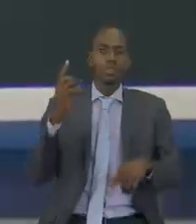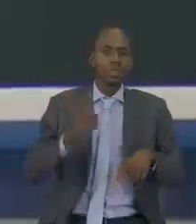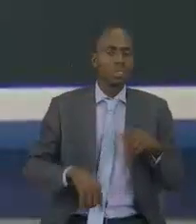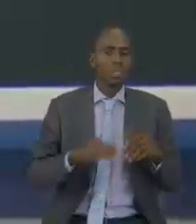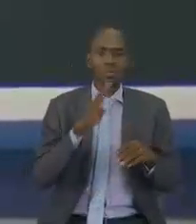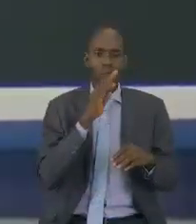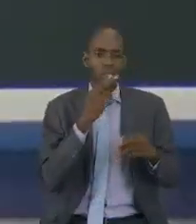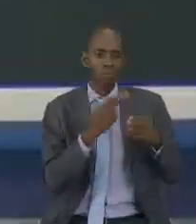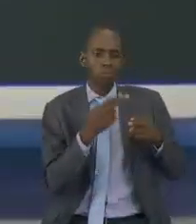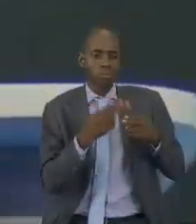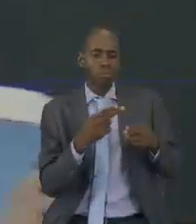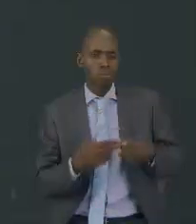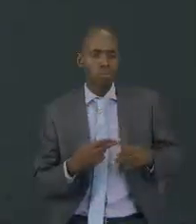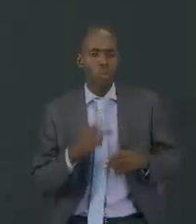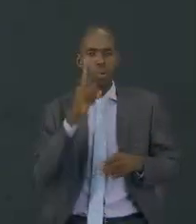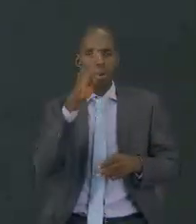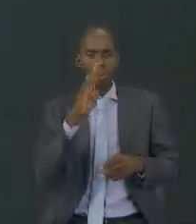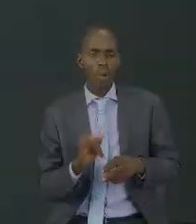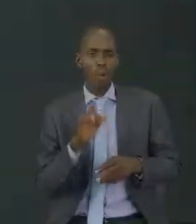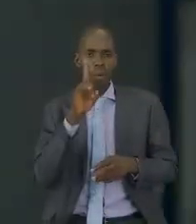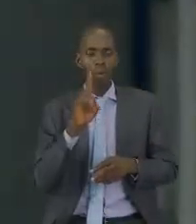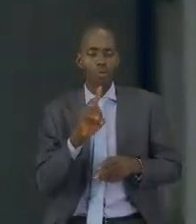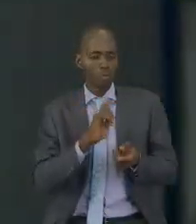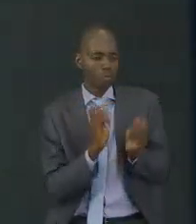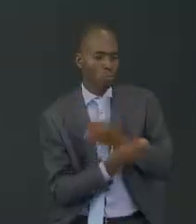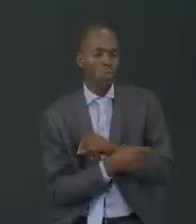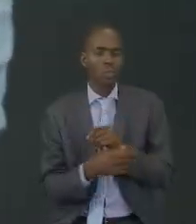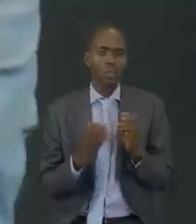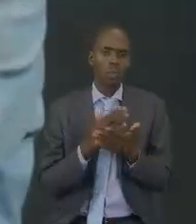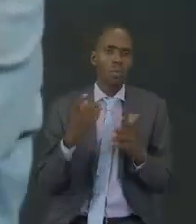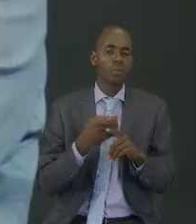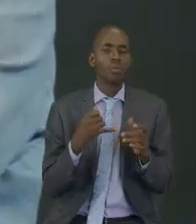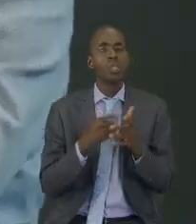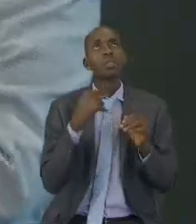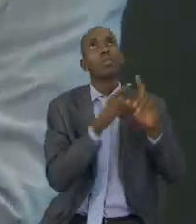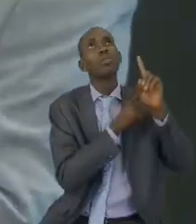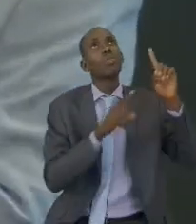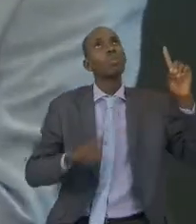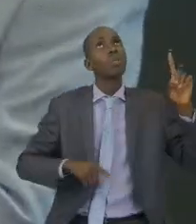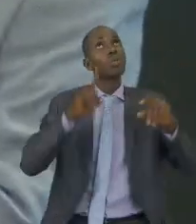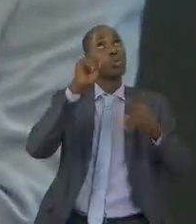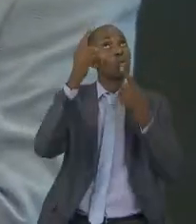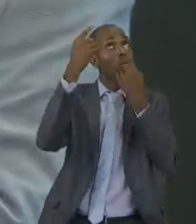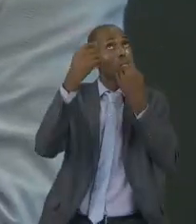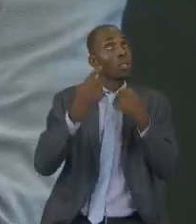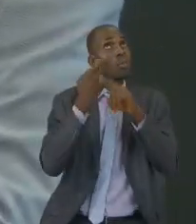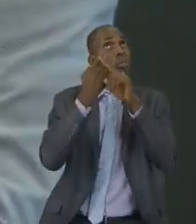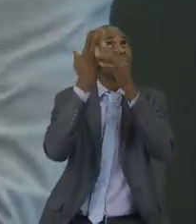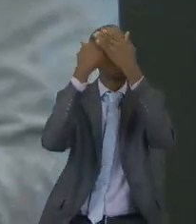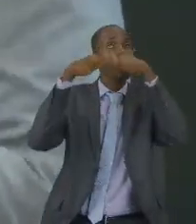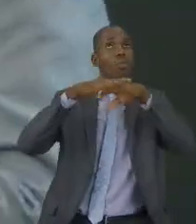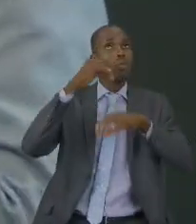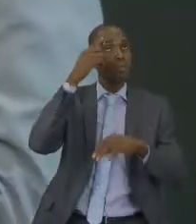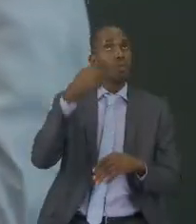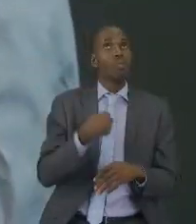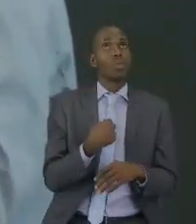by one. You turn your back on them. You say, Lord, you came from heaven for me.